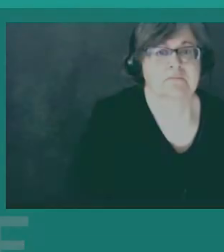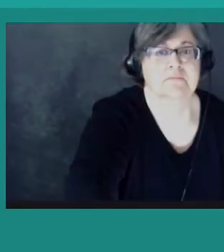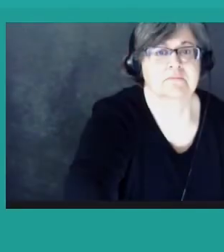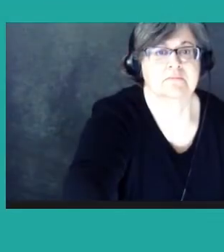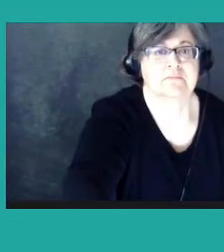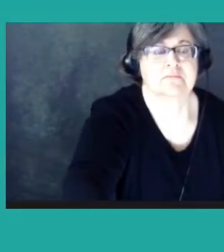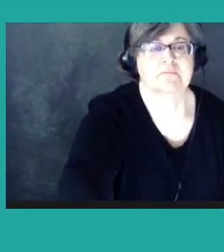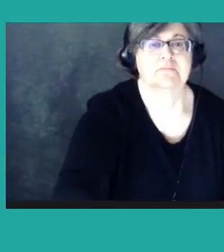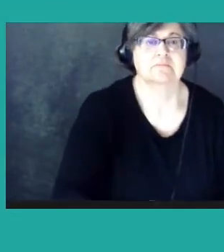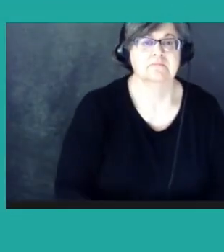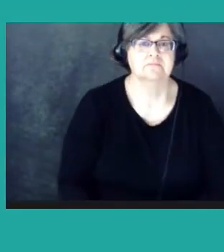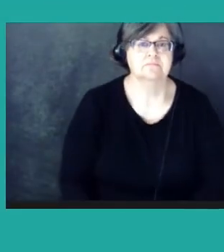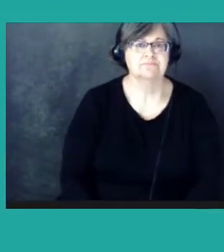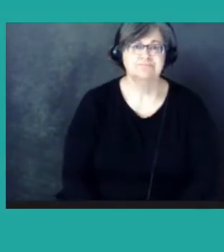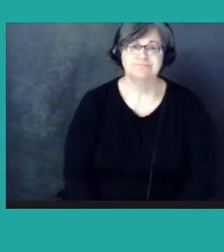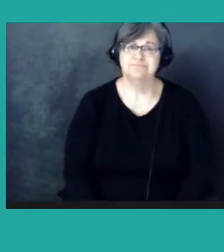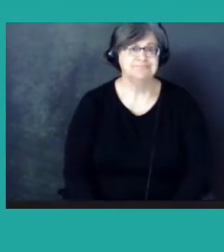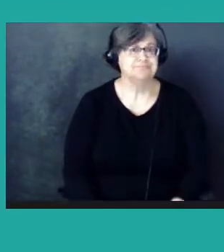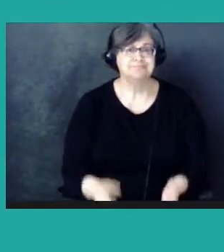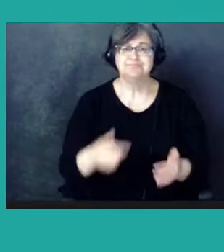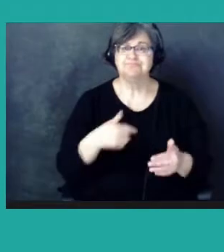I think the question of